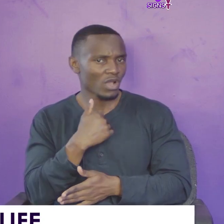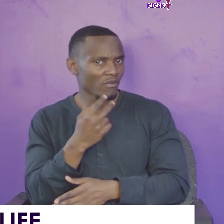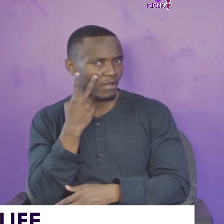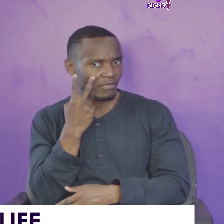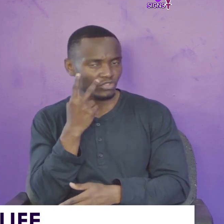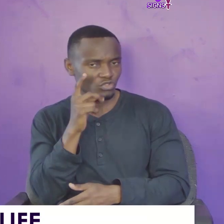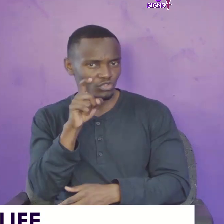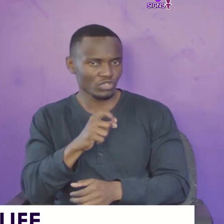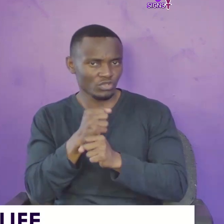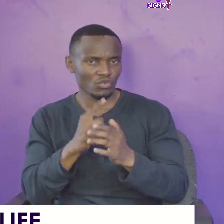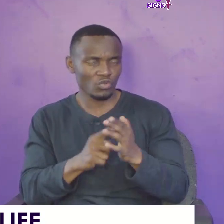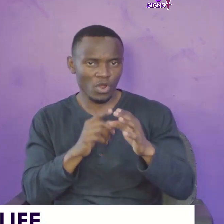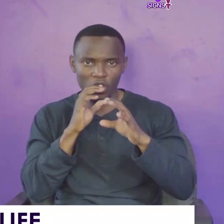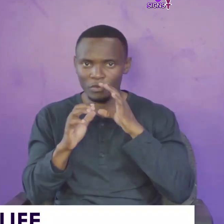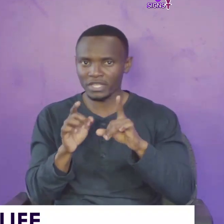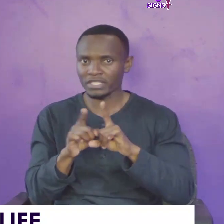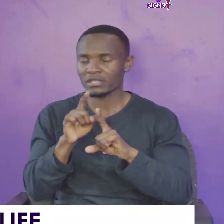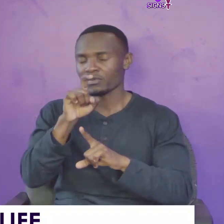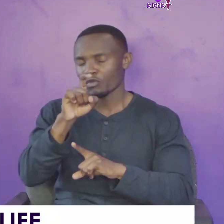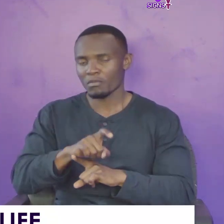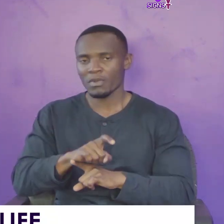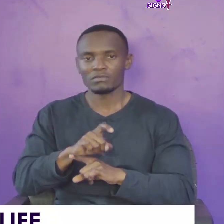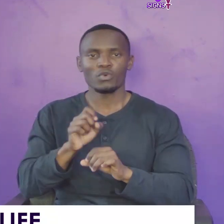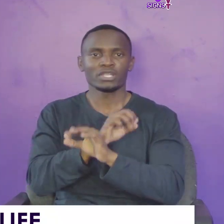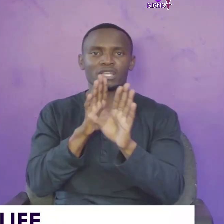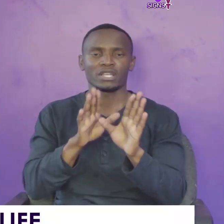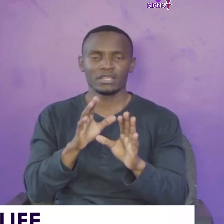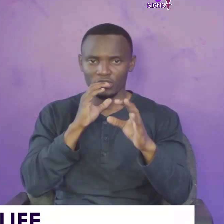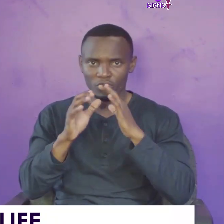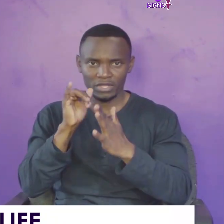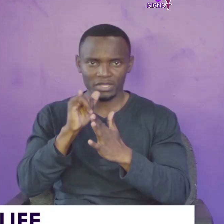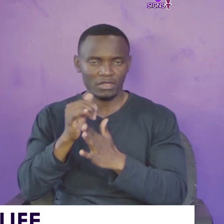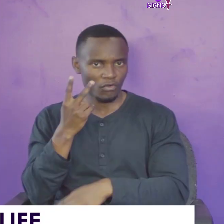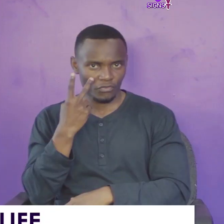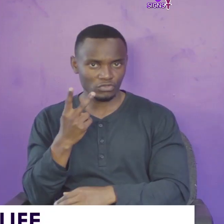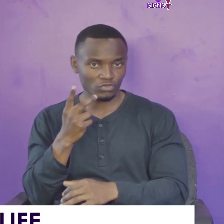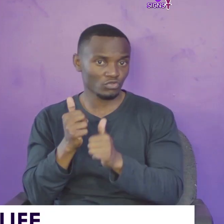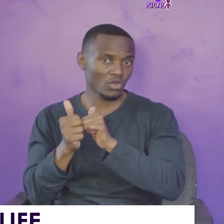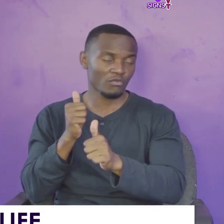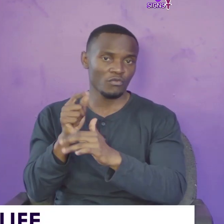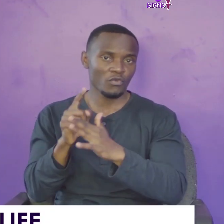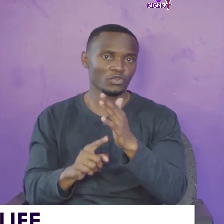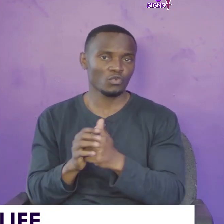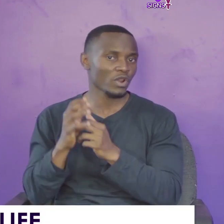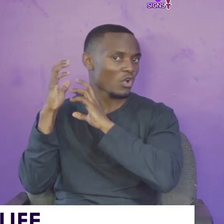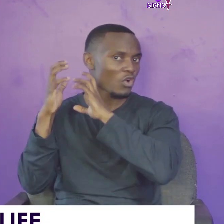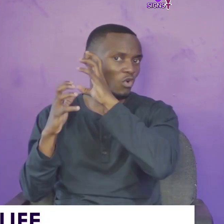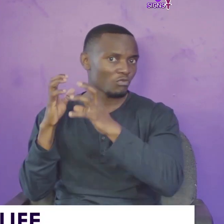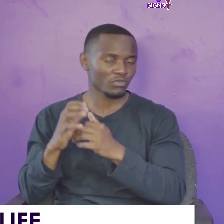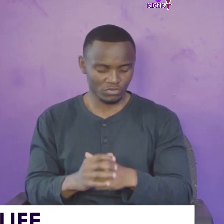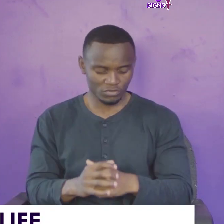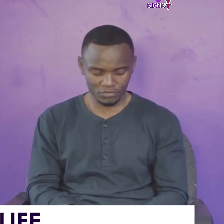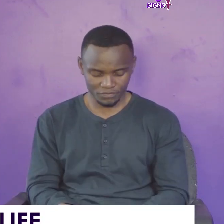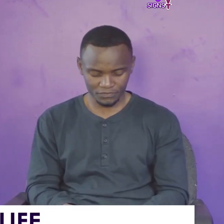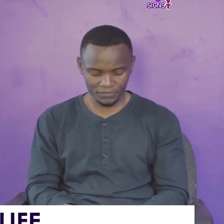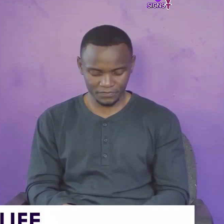communicate it. Yes. You have to be clear in communicating that vision. Yeah, Am and I right? precise. Yes. So that you don't cause confusion, right? Yeah. Yeah. Yeah. And so that,